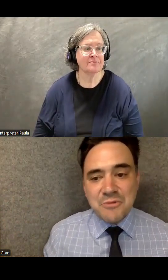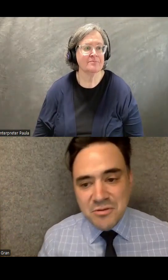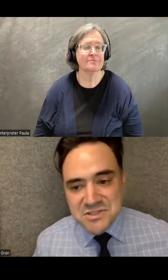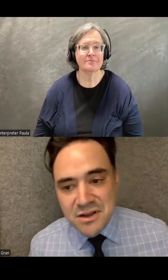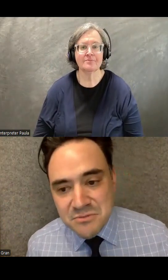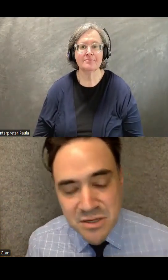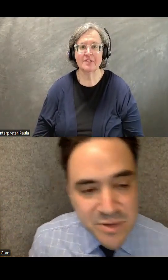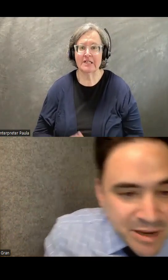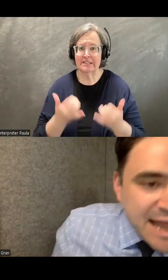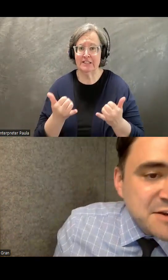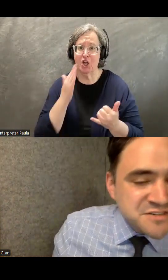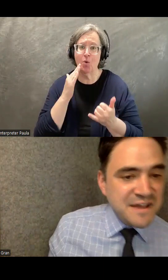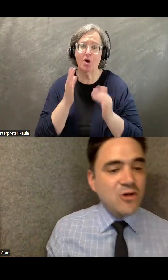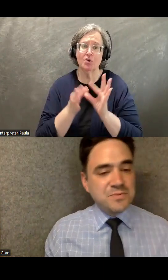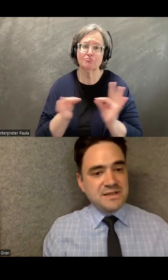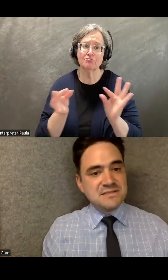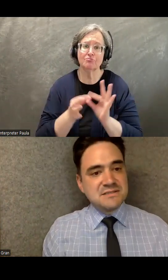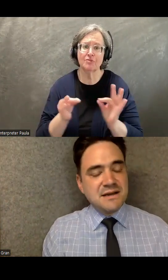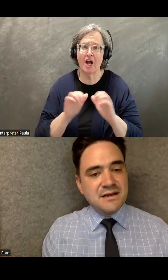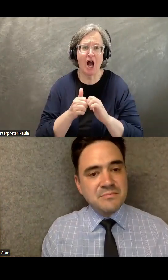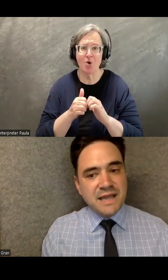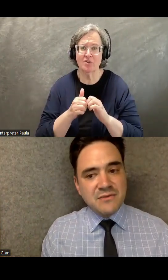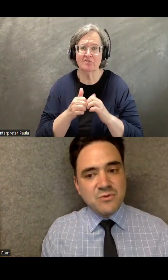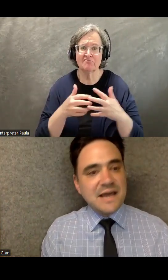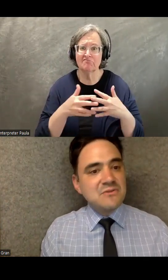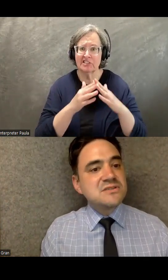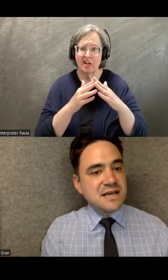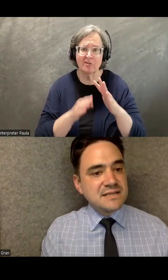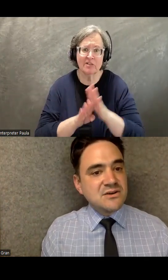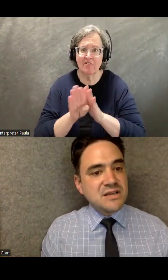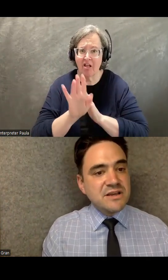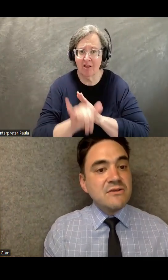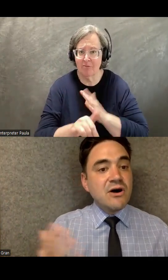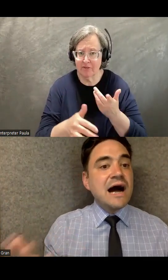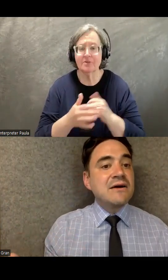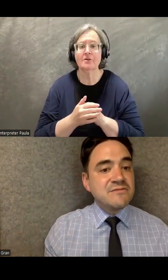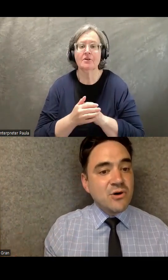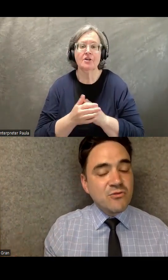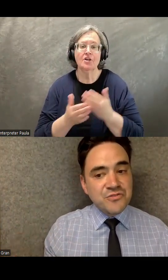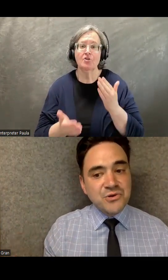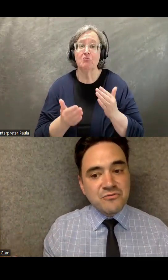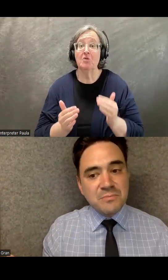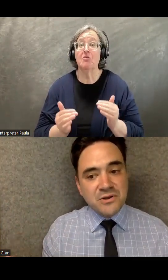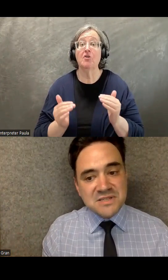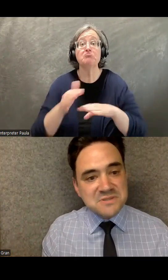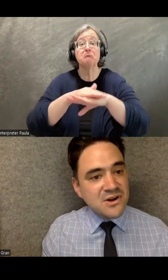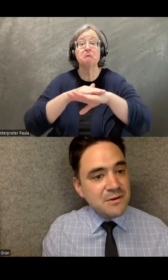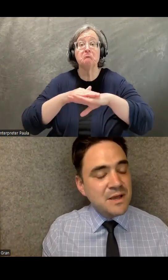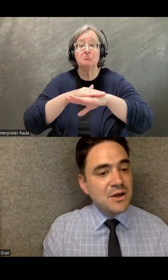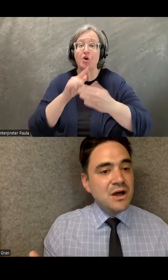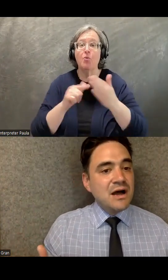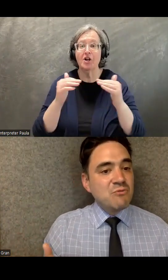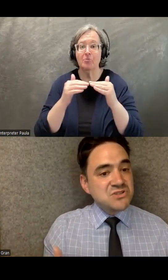So I'm going to be talking a little bit about how to develop these and what that looks like. So I'll give you a little high-level overview of what peer respites